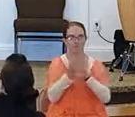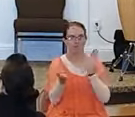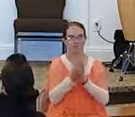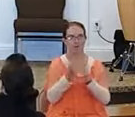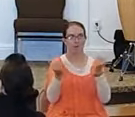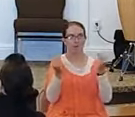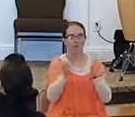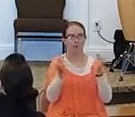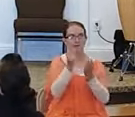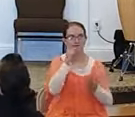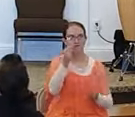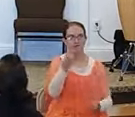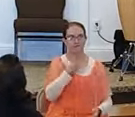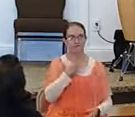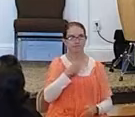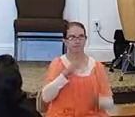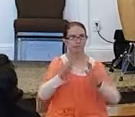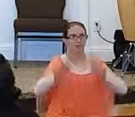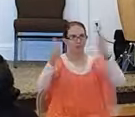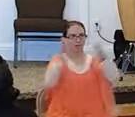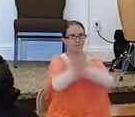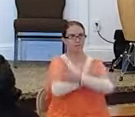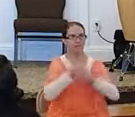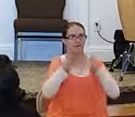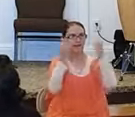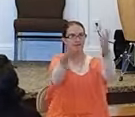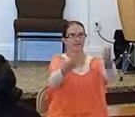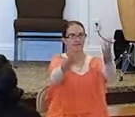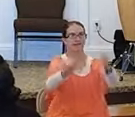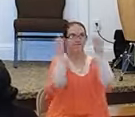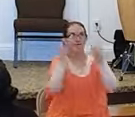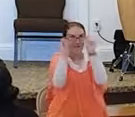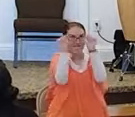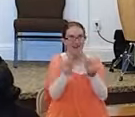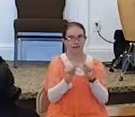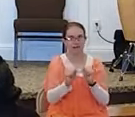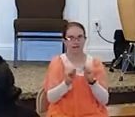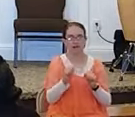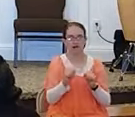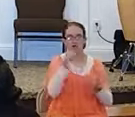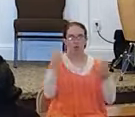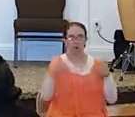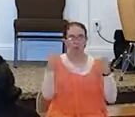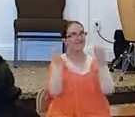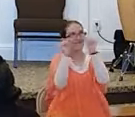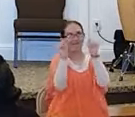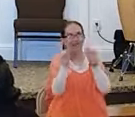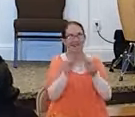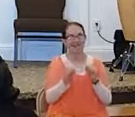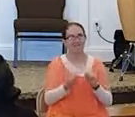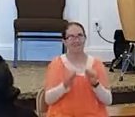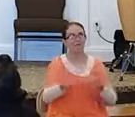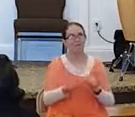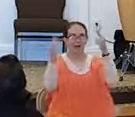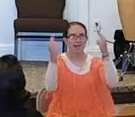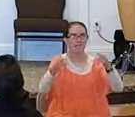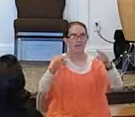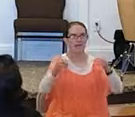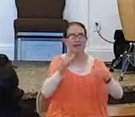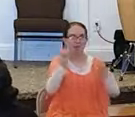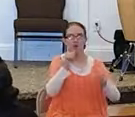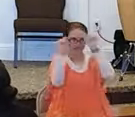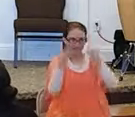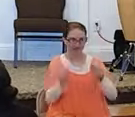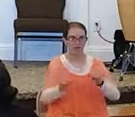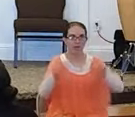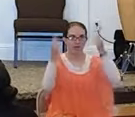Come on, the Bible tells me that perfect love casts out fear. Hallelujah. I don't have to fear what's going on. I don't have to fear